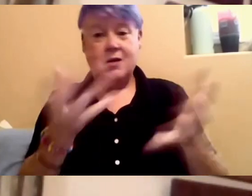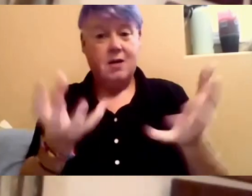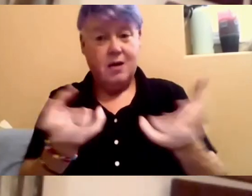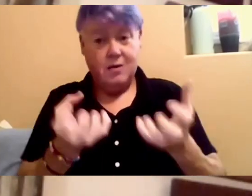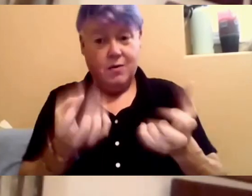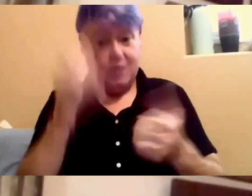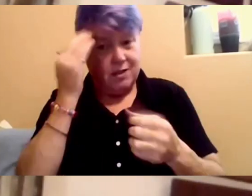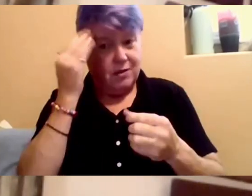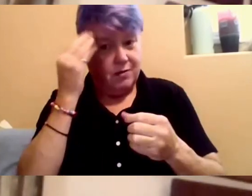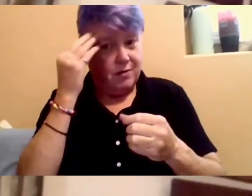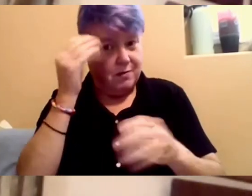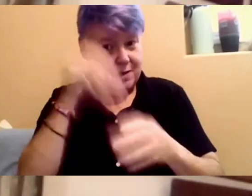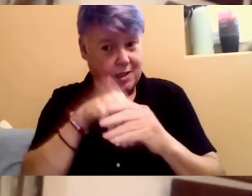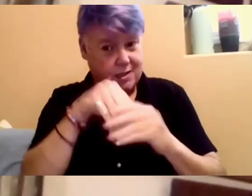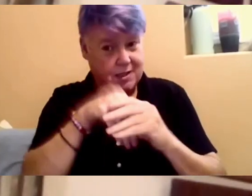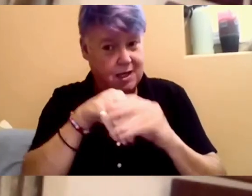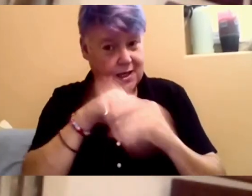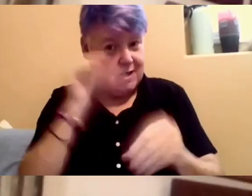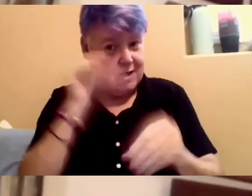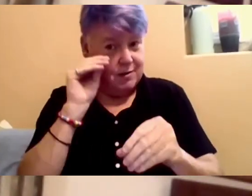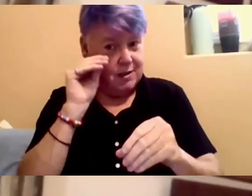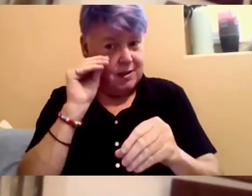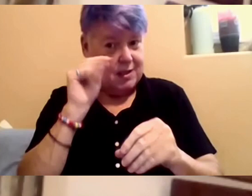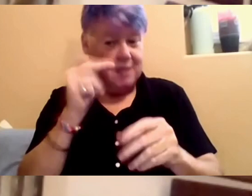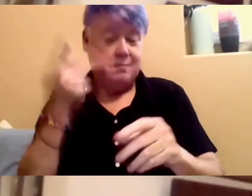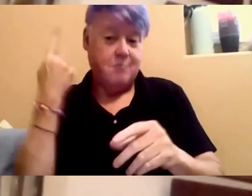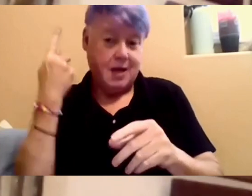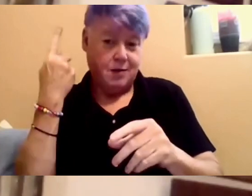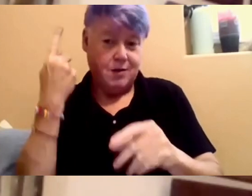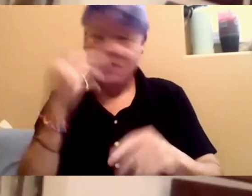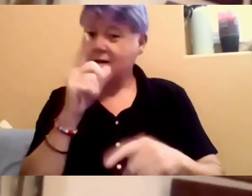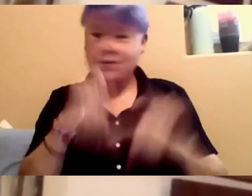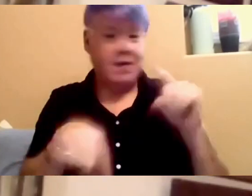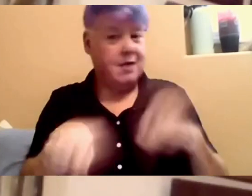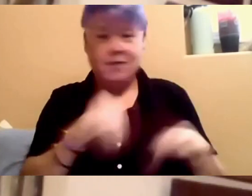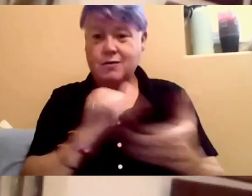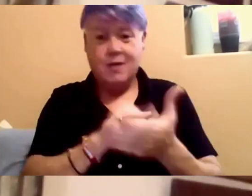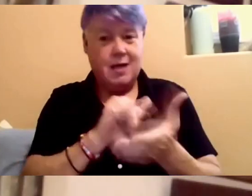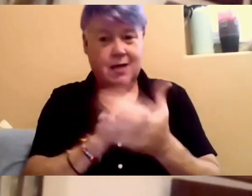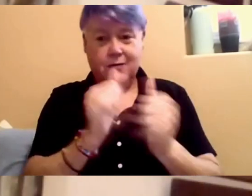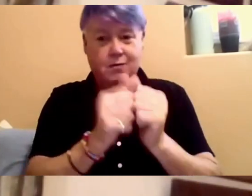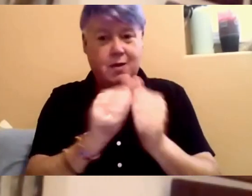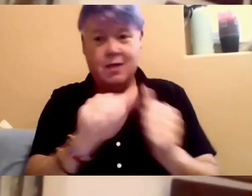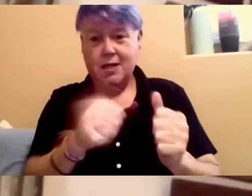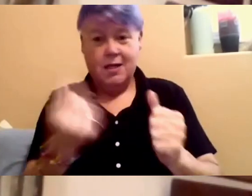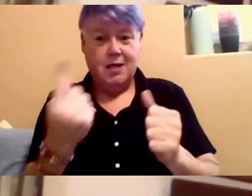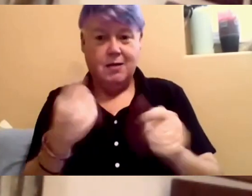them inside out and backwards, and you can't do that with anybody else, and it would be